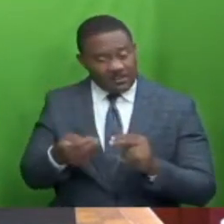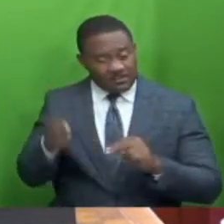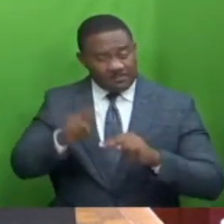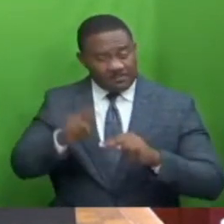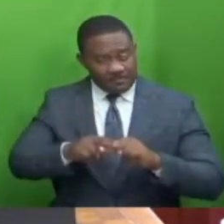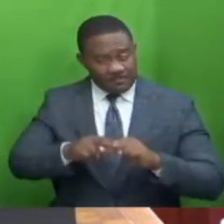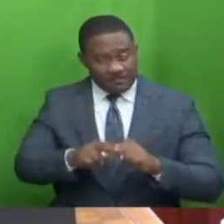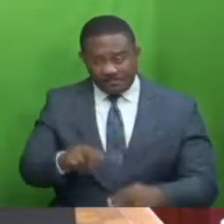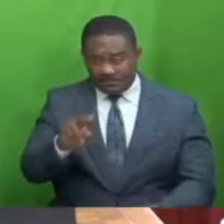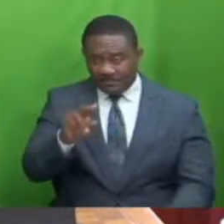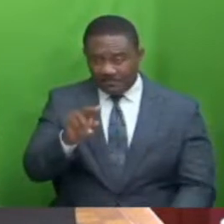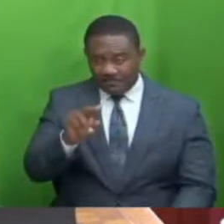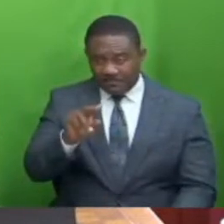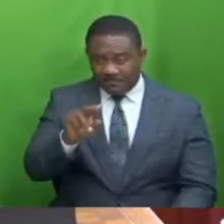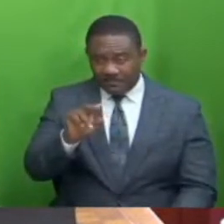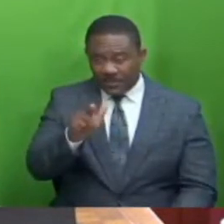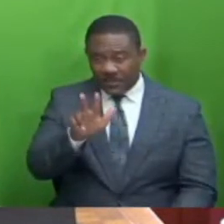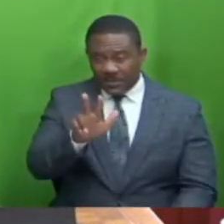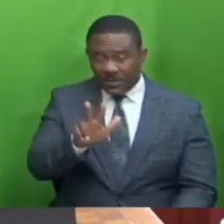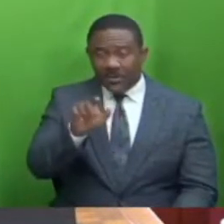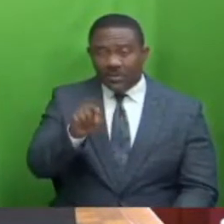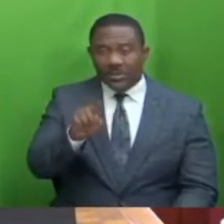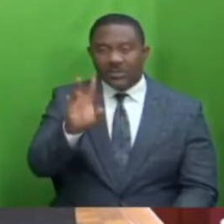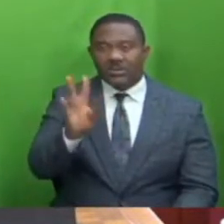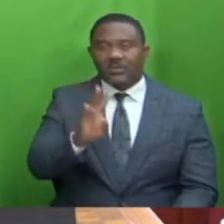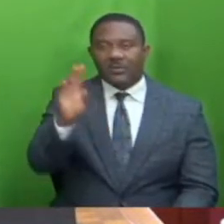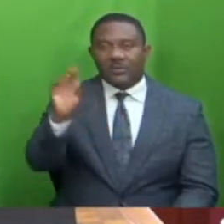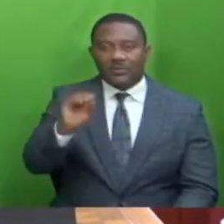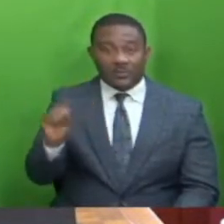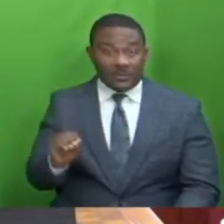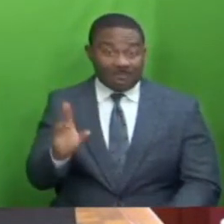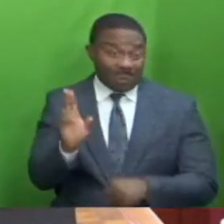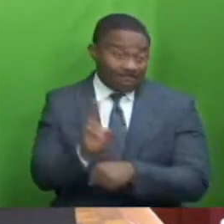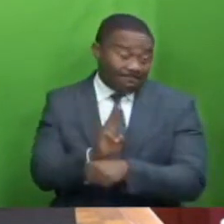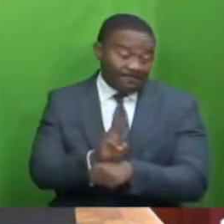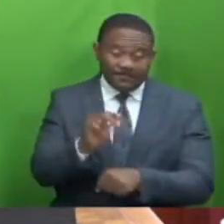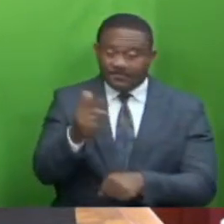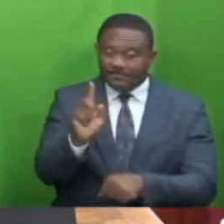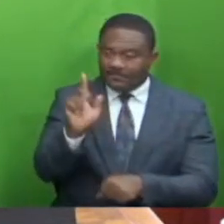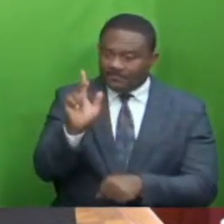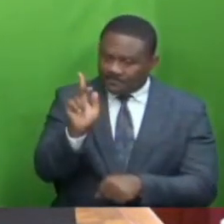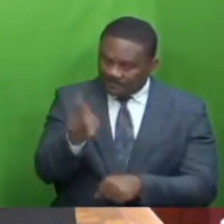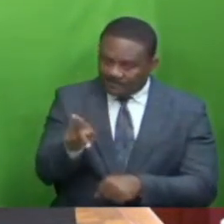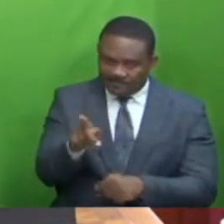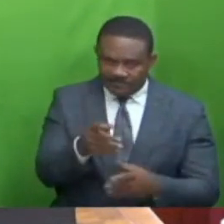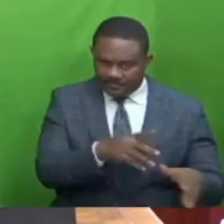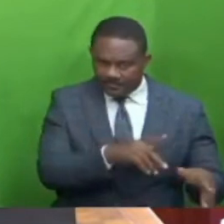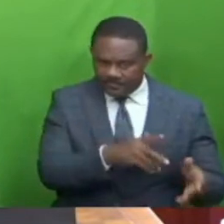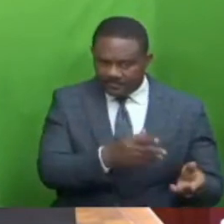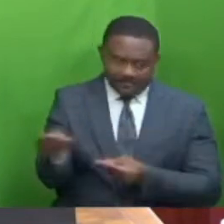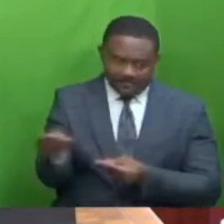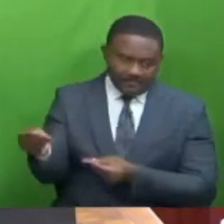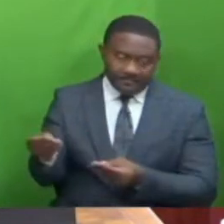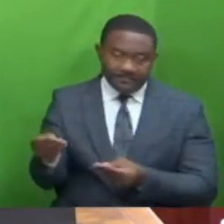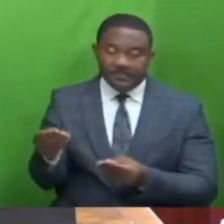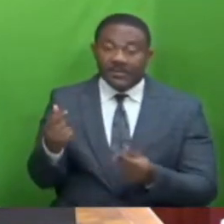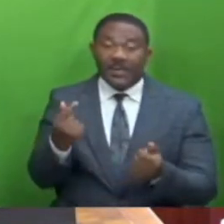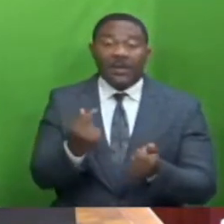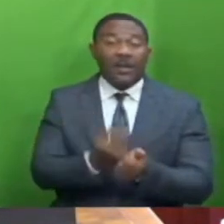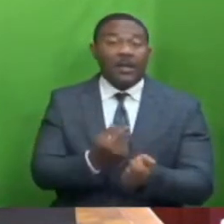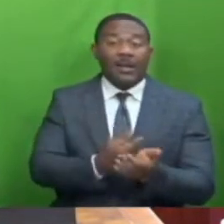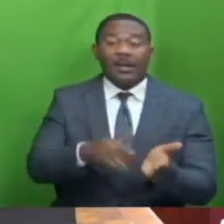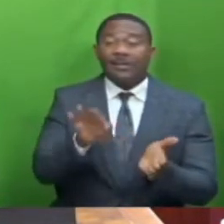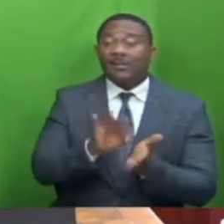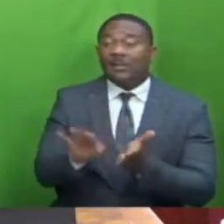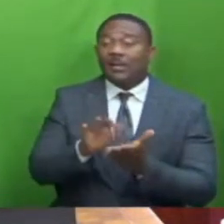of 23.7%. Using the revised GDP released by the Ghana Statistical Services in